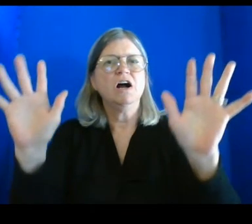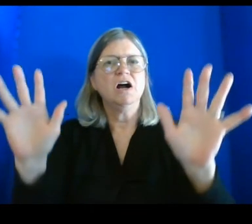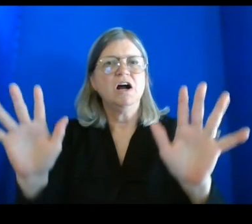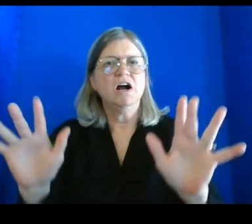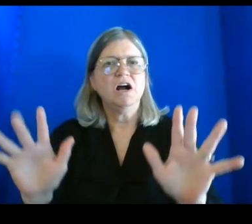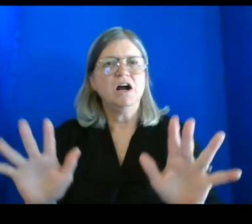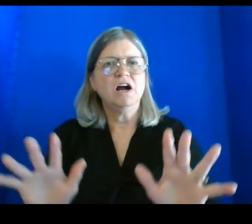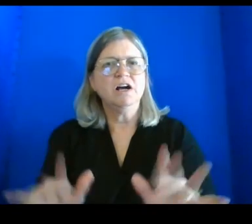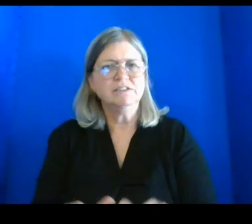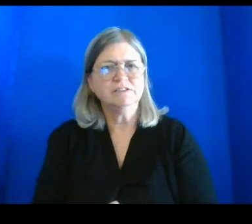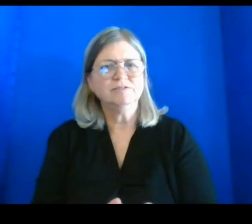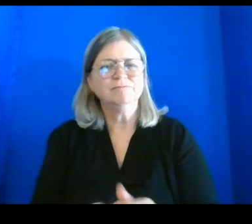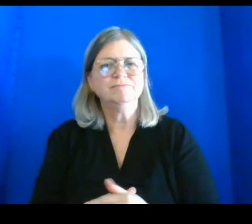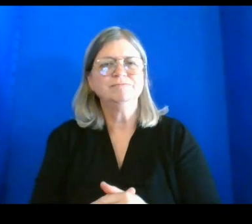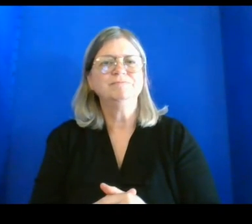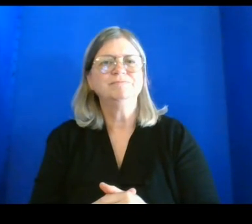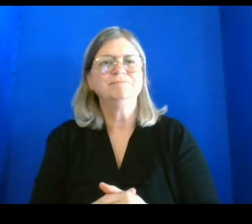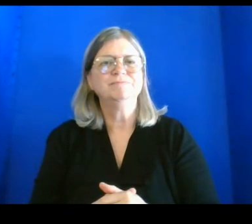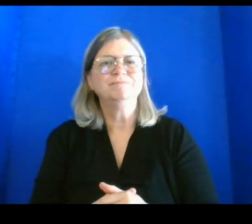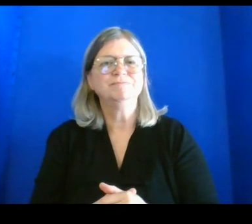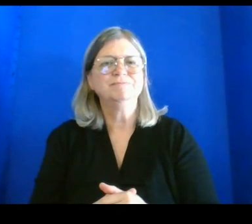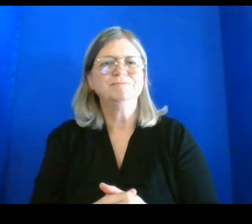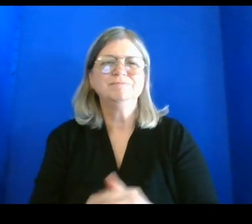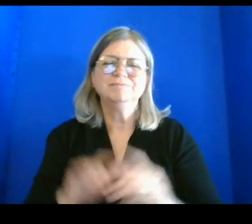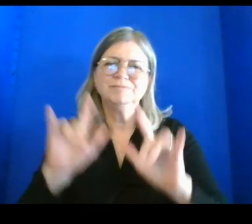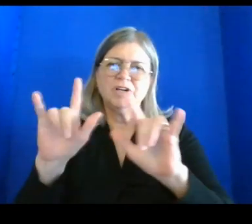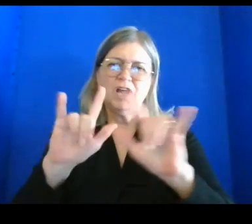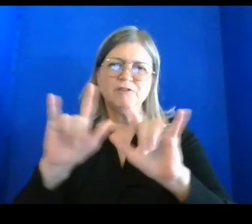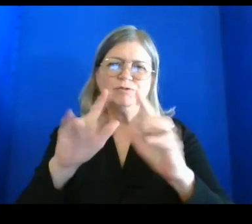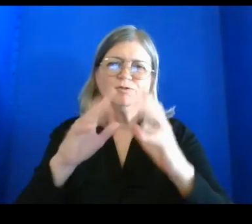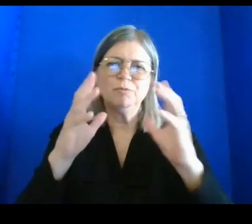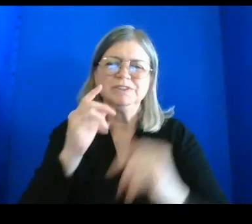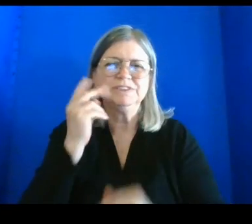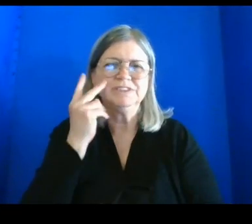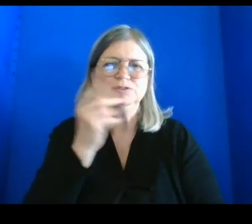You guys so much. See you soon. Bye.